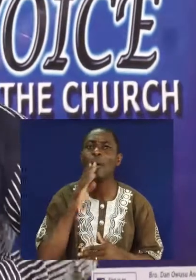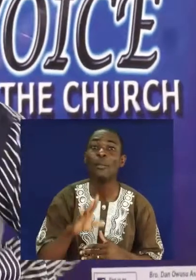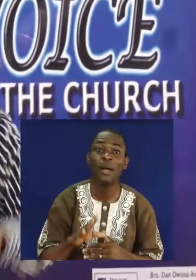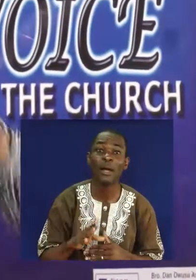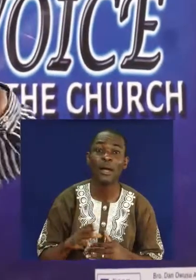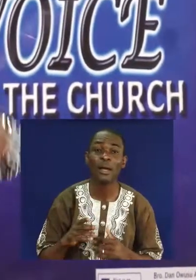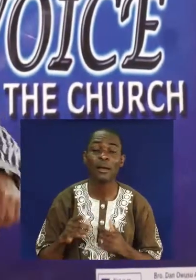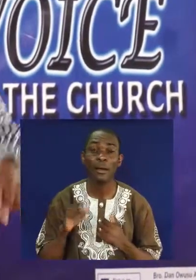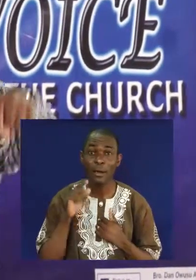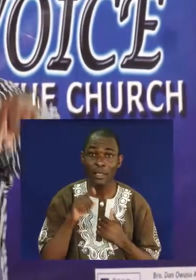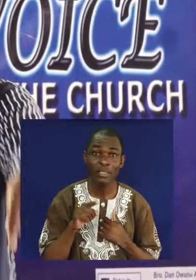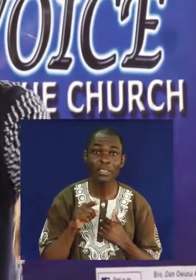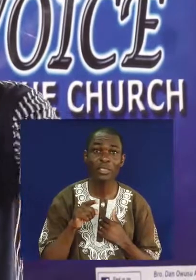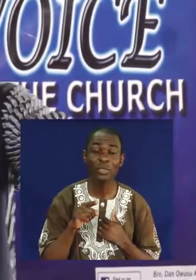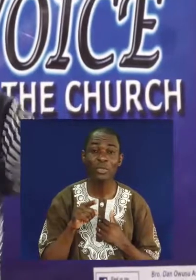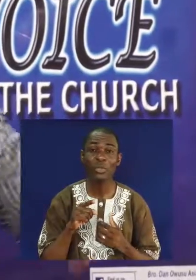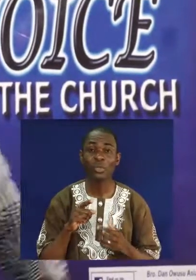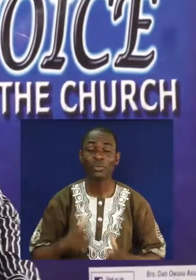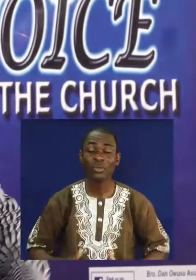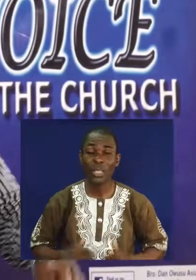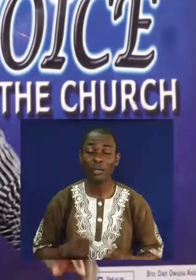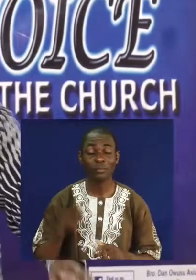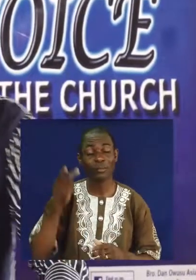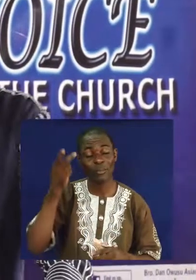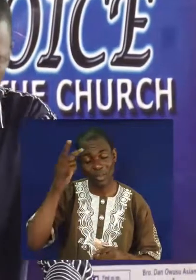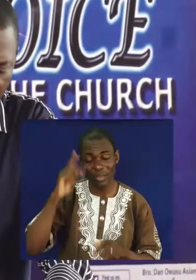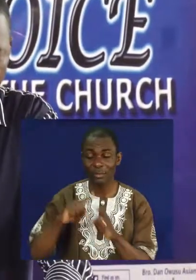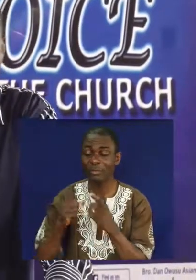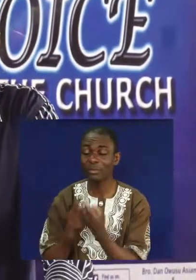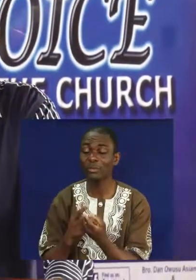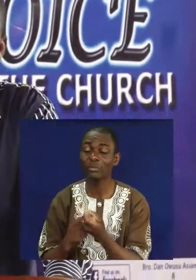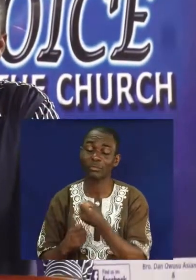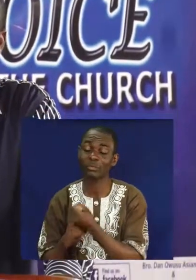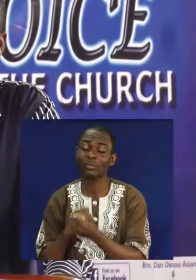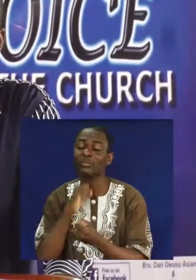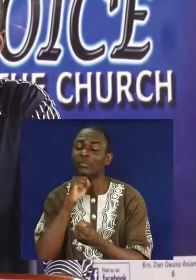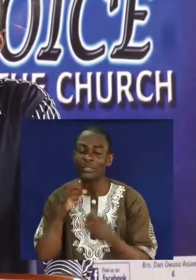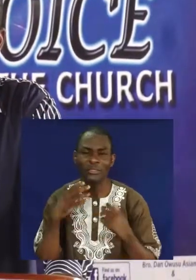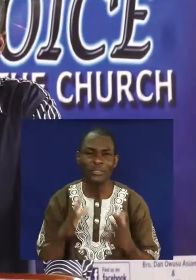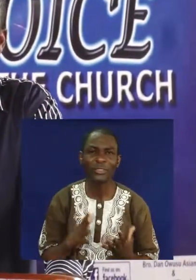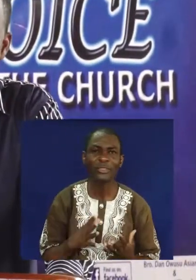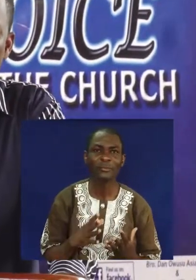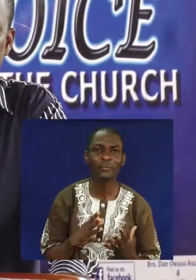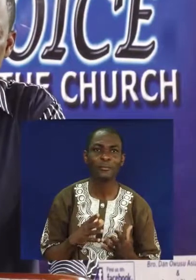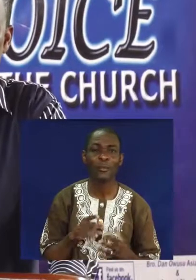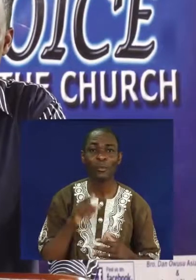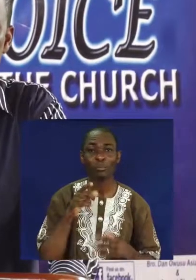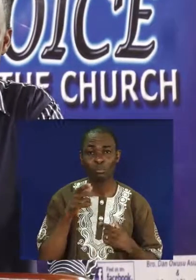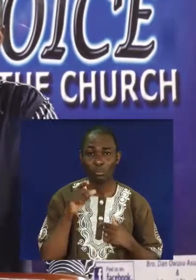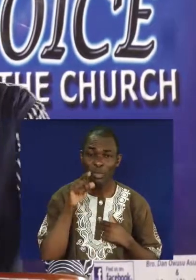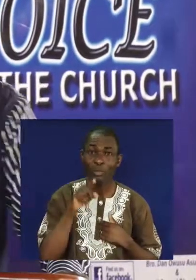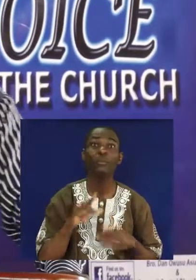bu na hye mu no eno na ye te ho e wo sa oman yi mu Minu adofo a wo tie me. Onyankopon asam